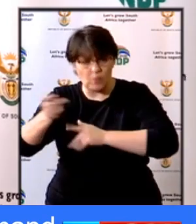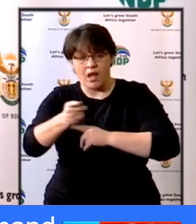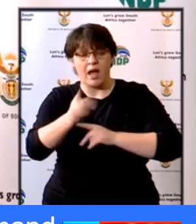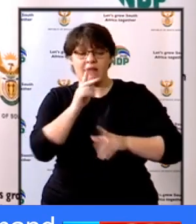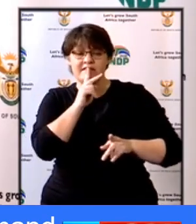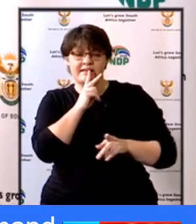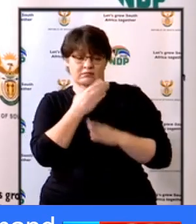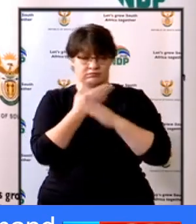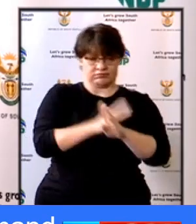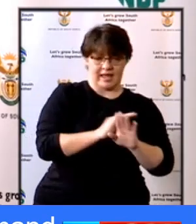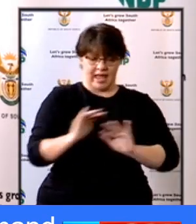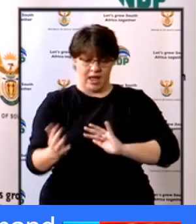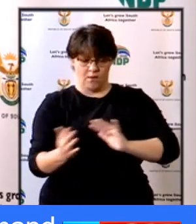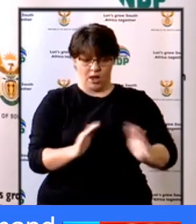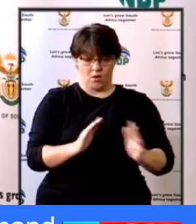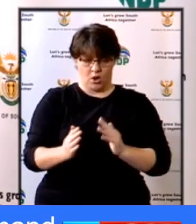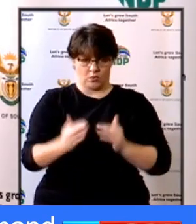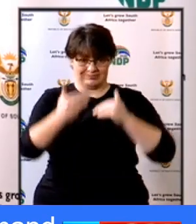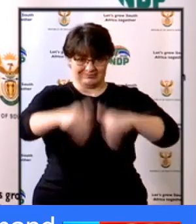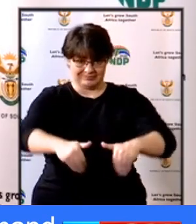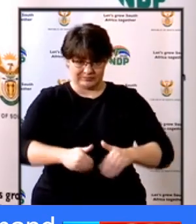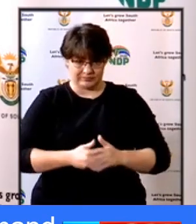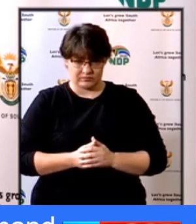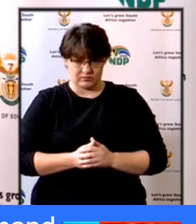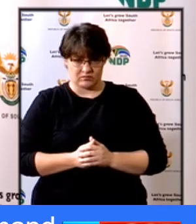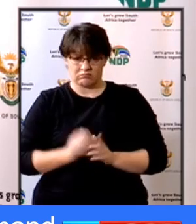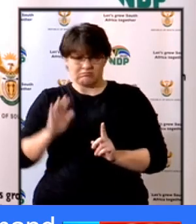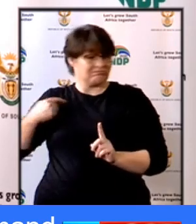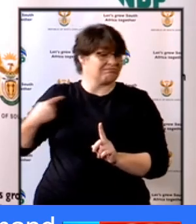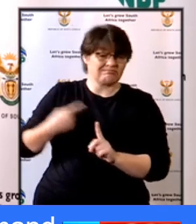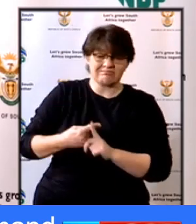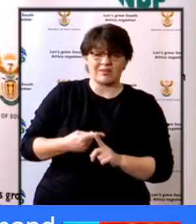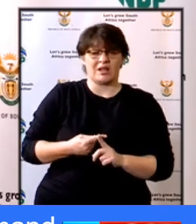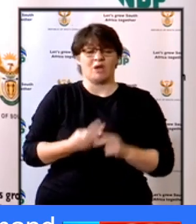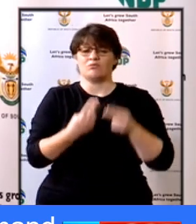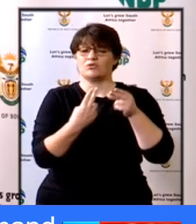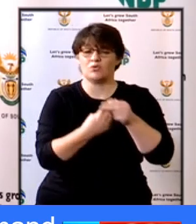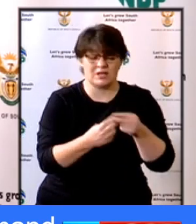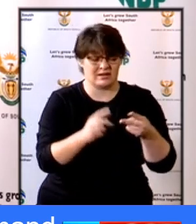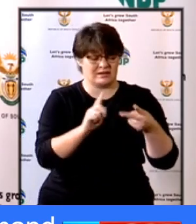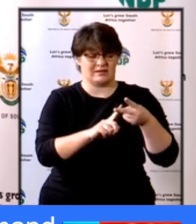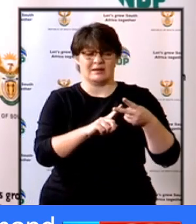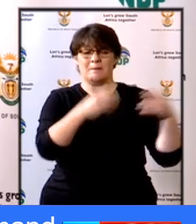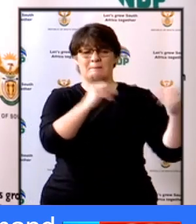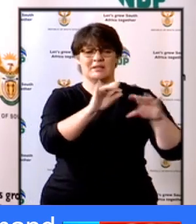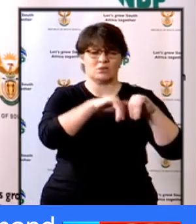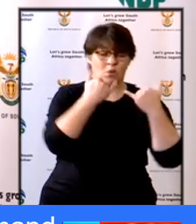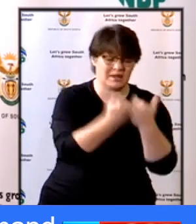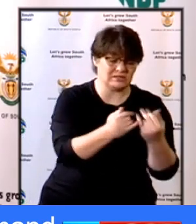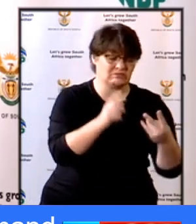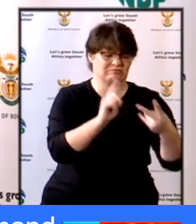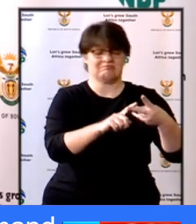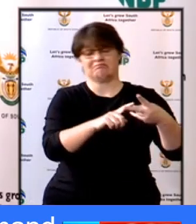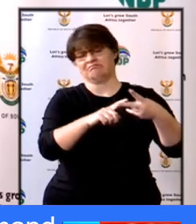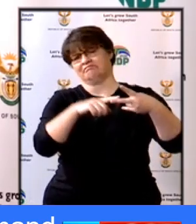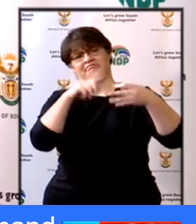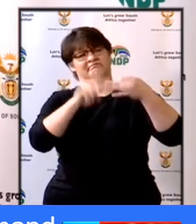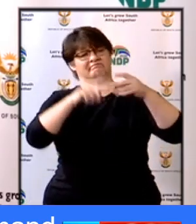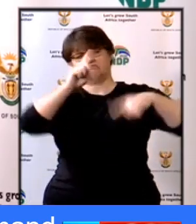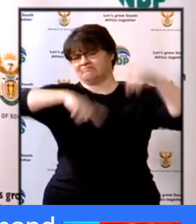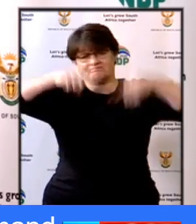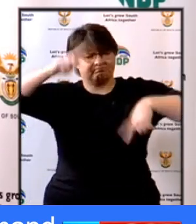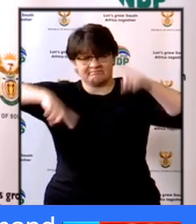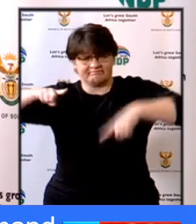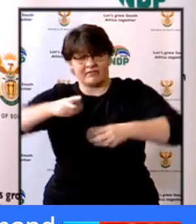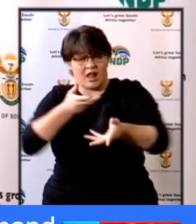talk to industry. We've met with many of them, with trade unions and with business organizations, and we've met